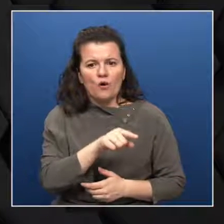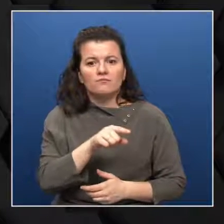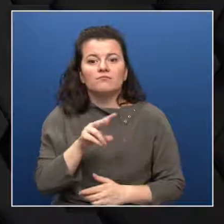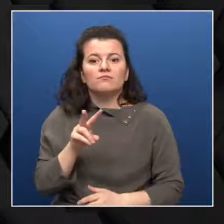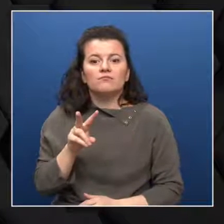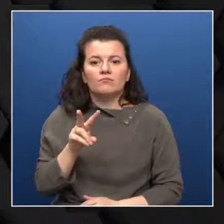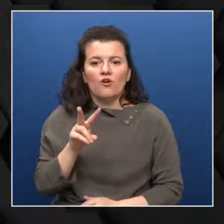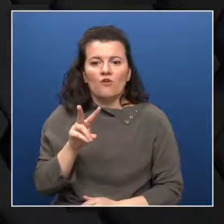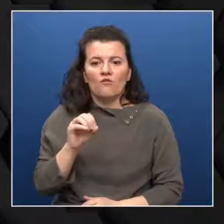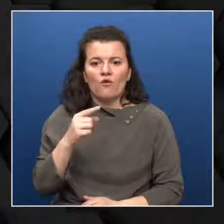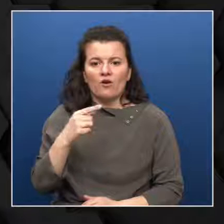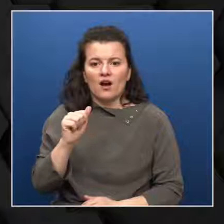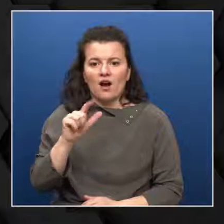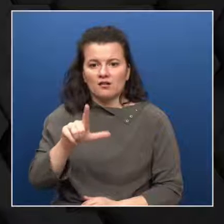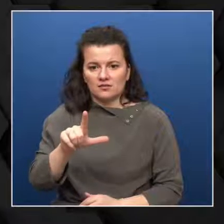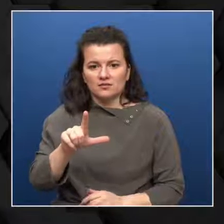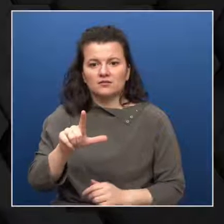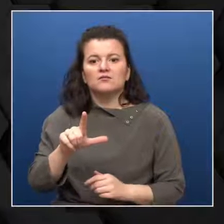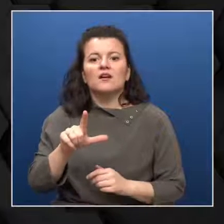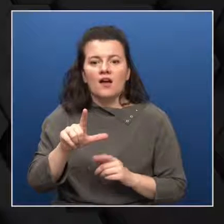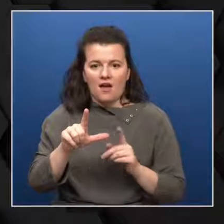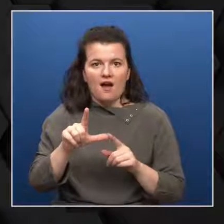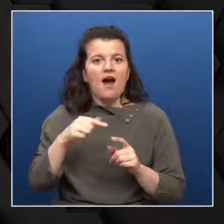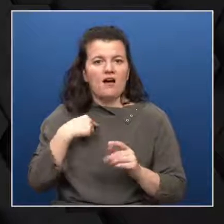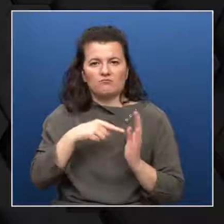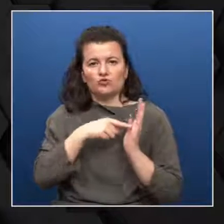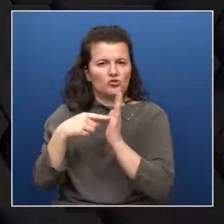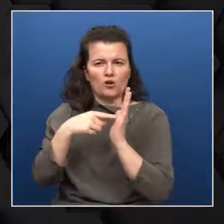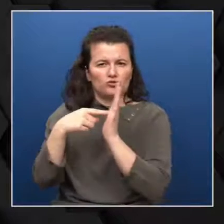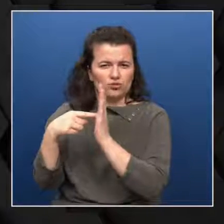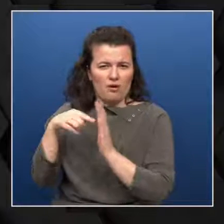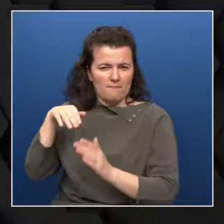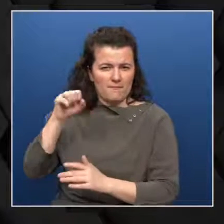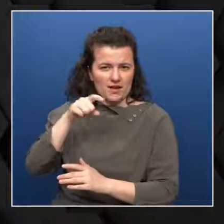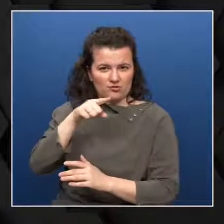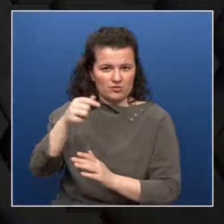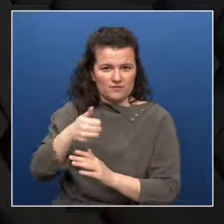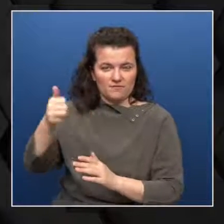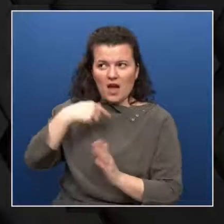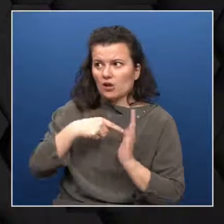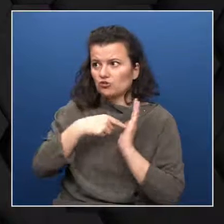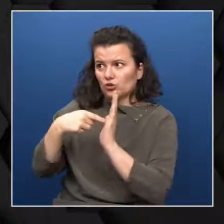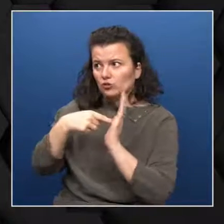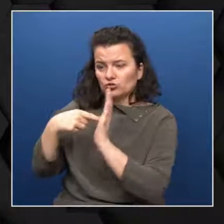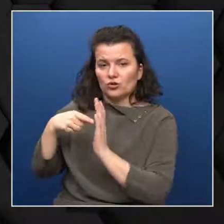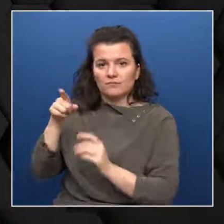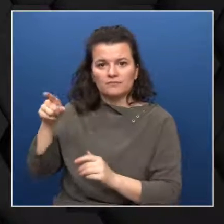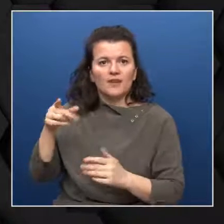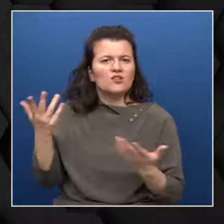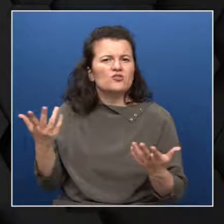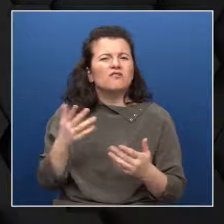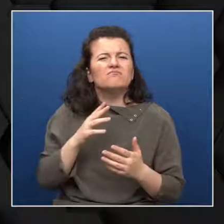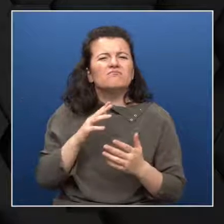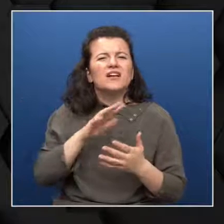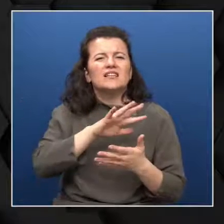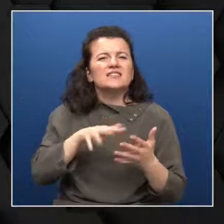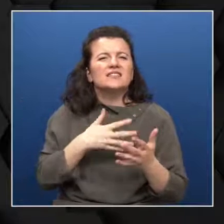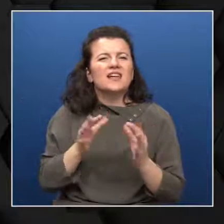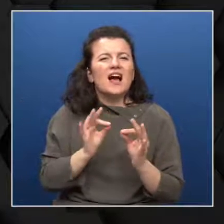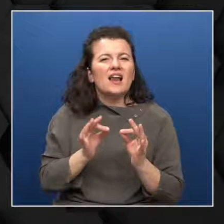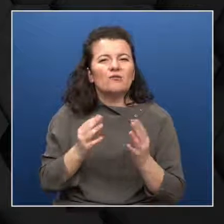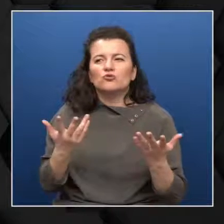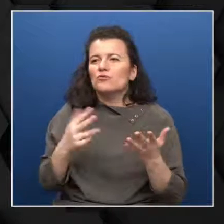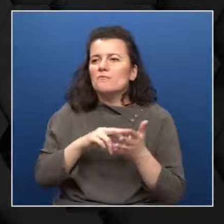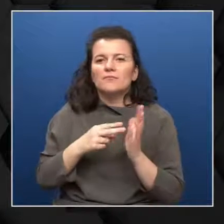business flight and I said, watch this. And I showed him all of that. And so to me, sign language was always interpretation and gave me the